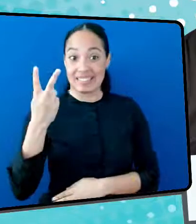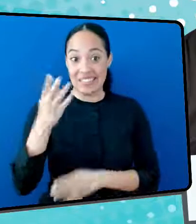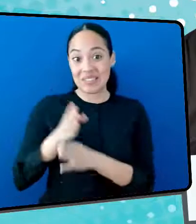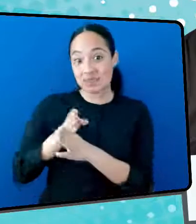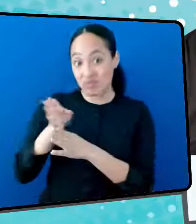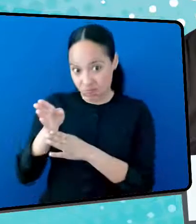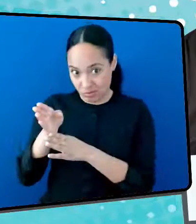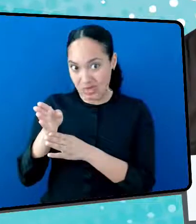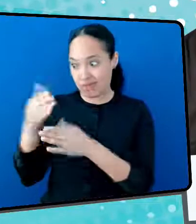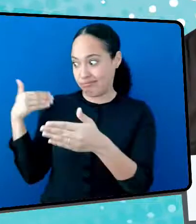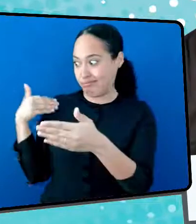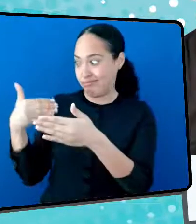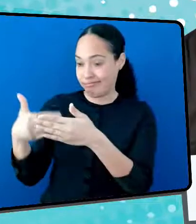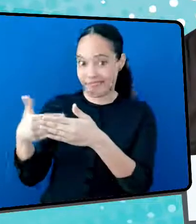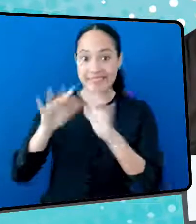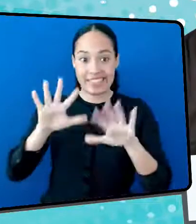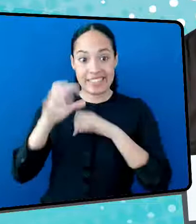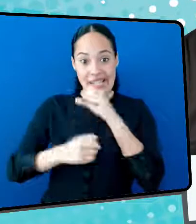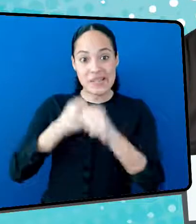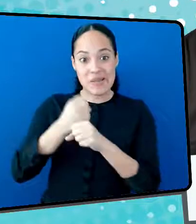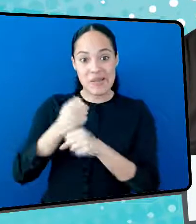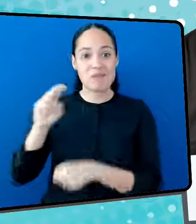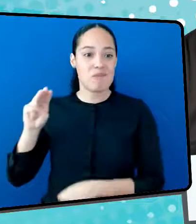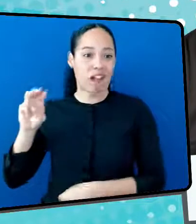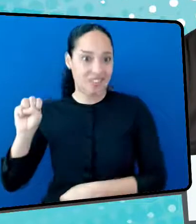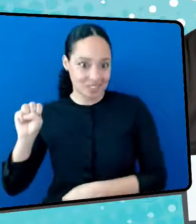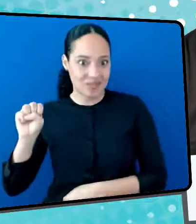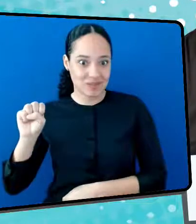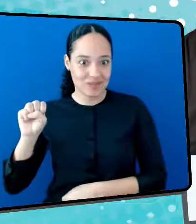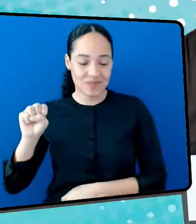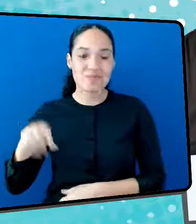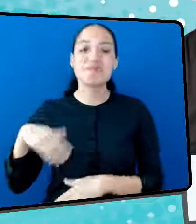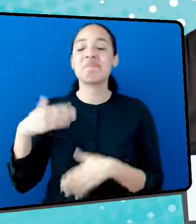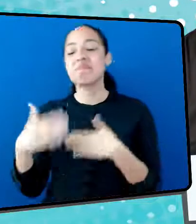Microsoft. But even then I wasn't doing AI.